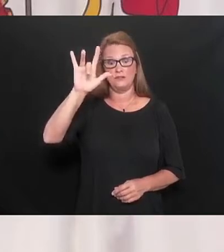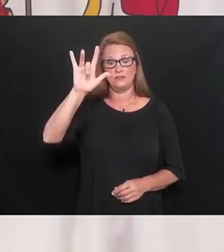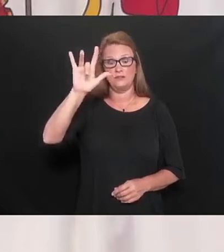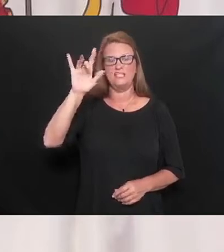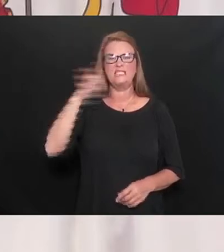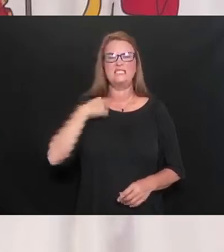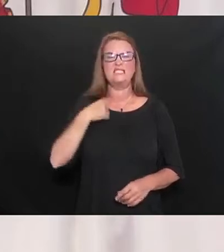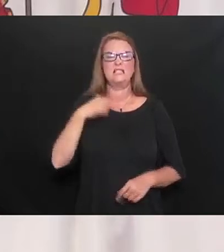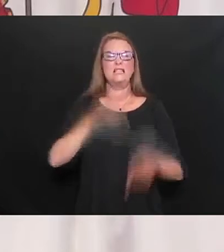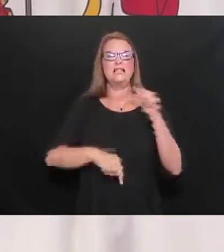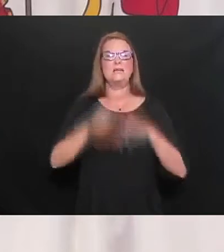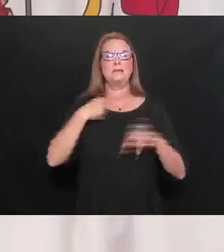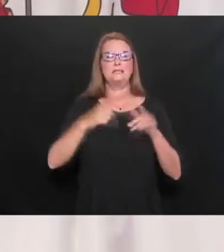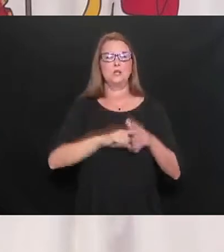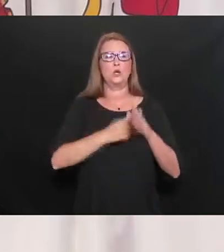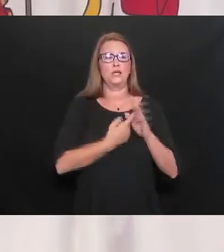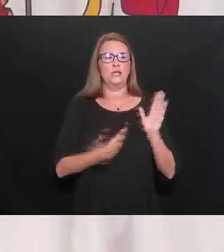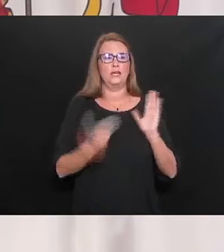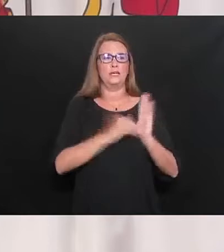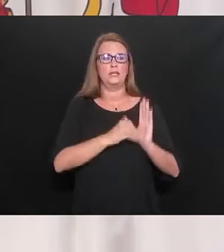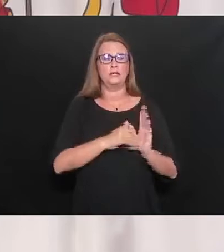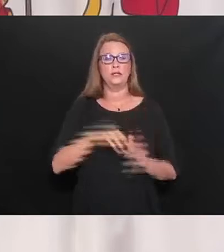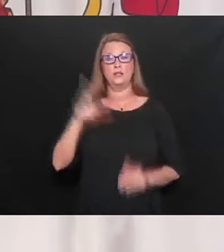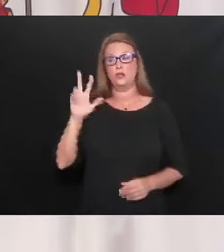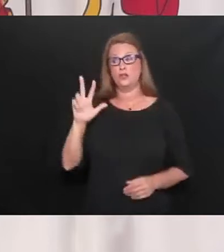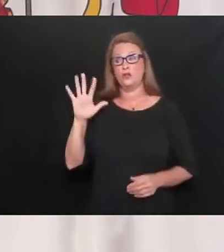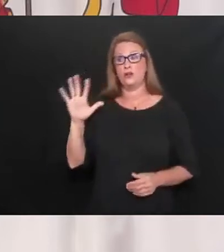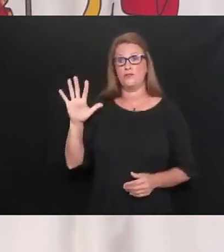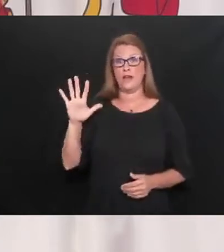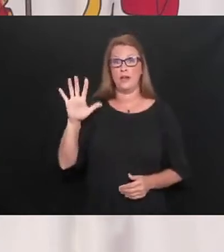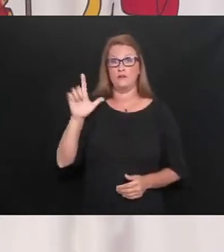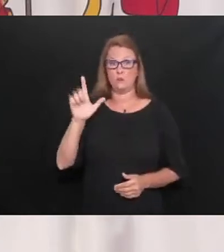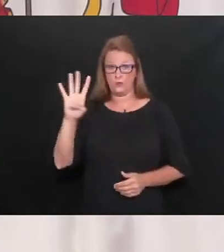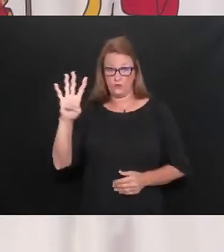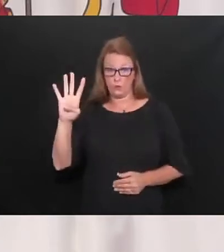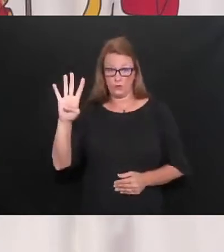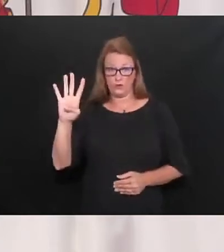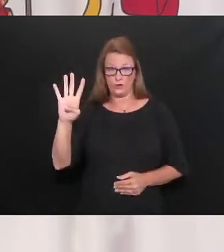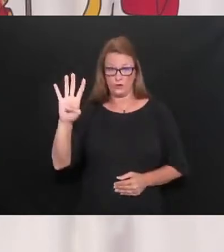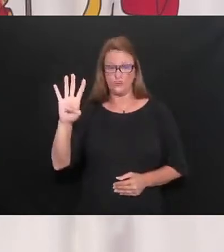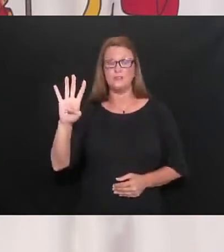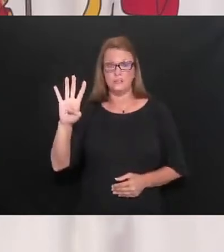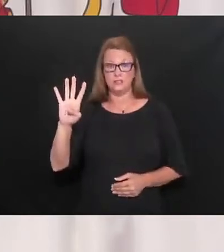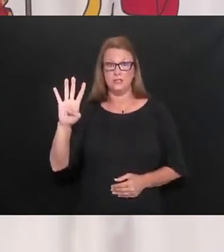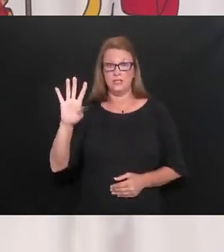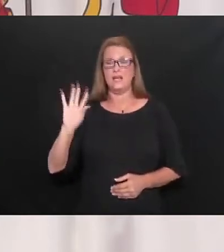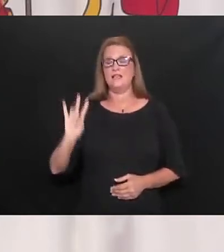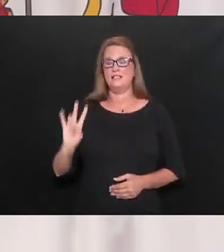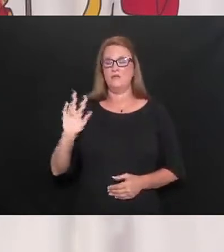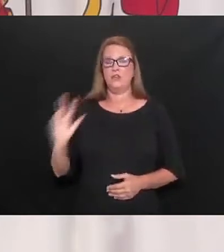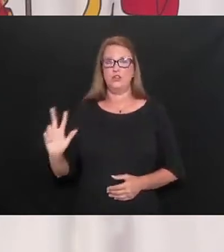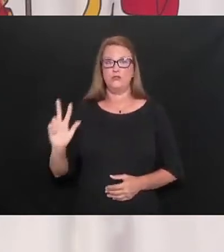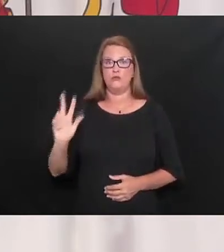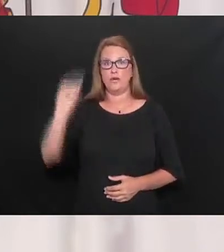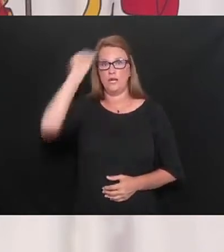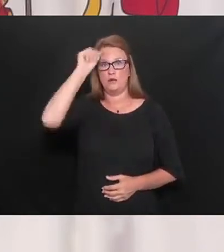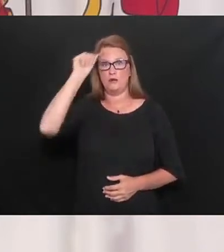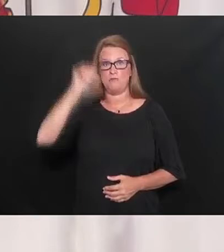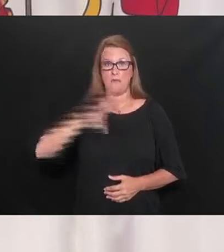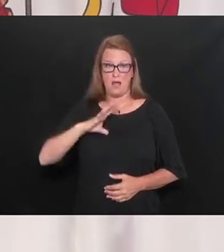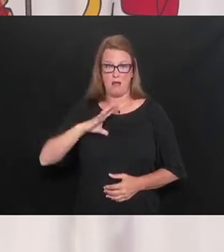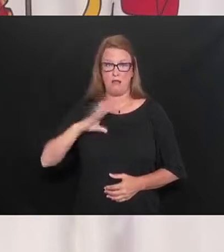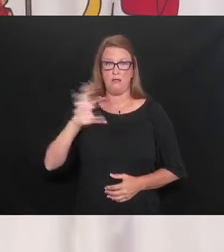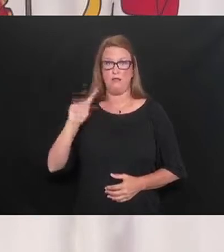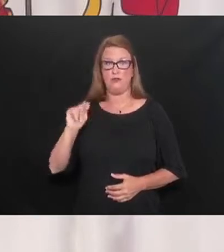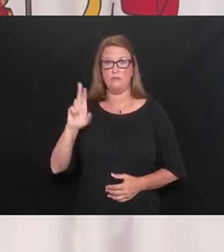let me start all over. The 3,524th death is a 73-year-old male from Tucker